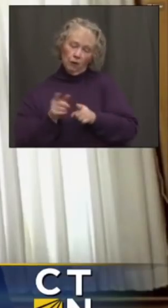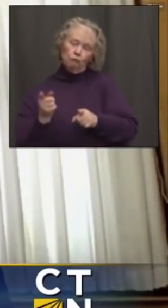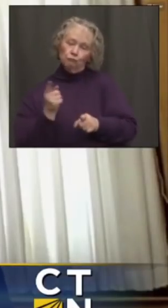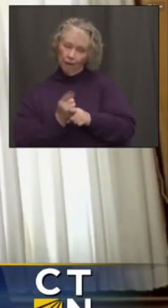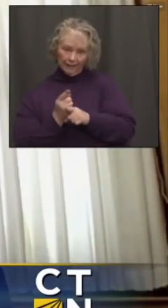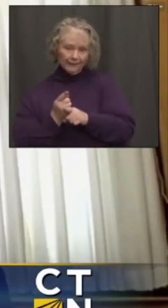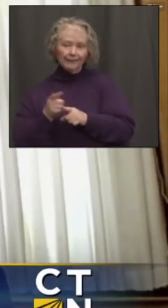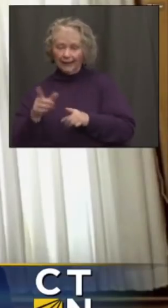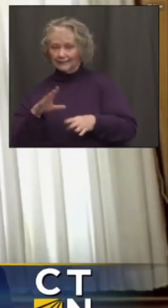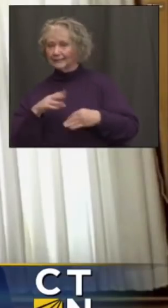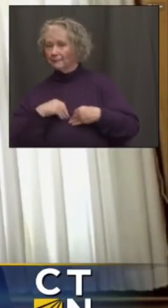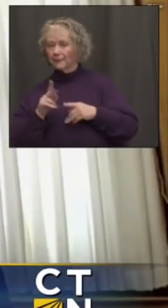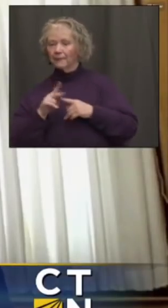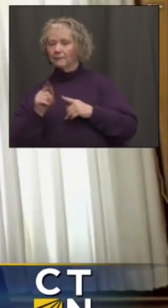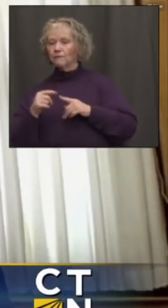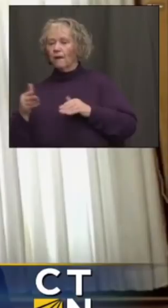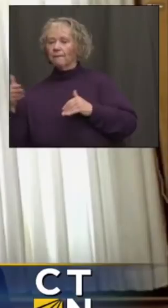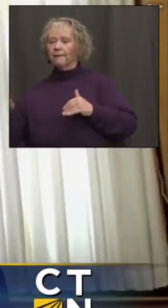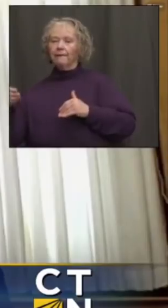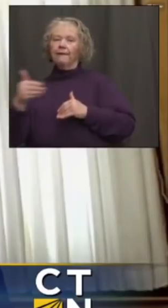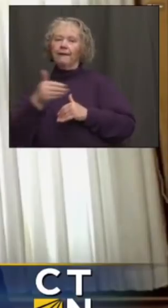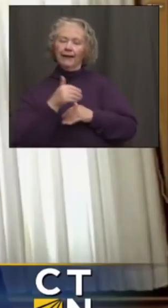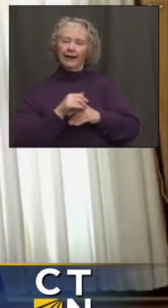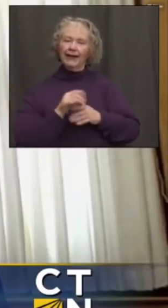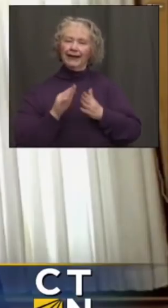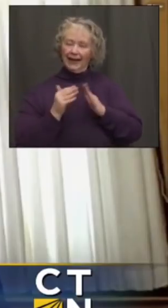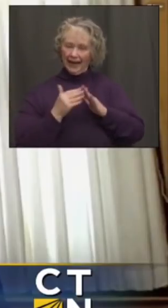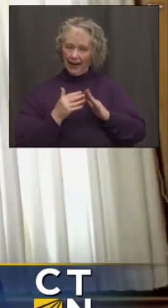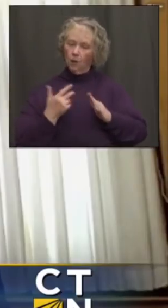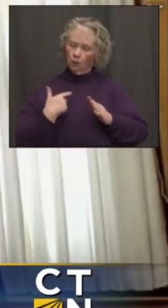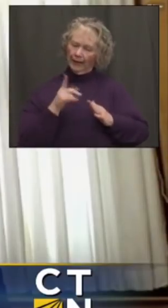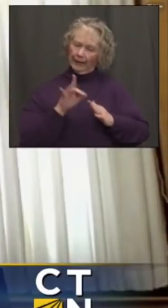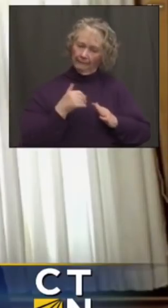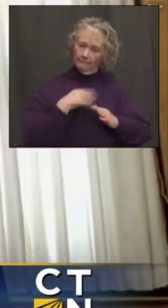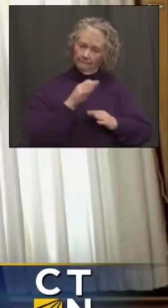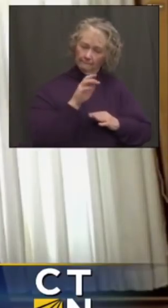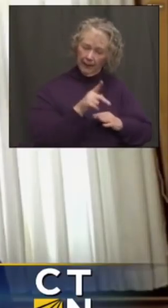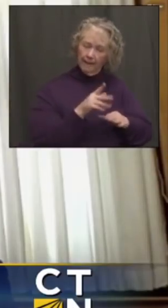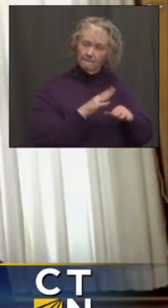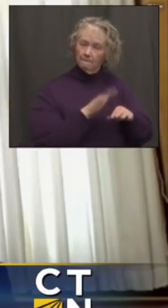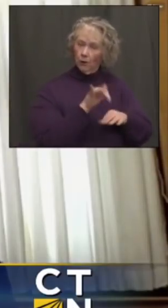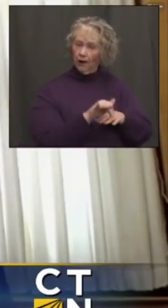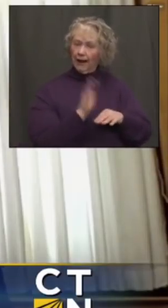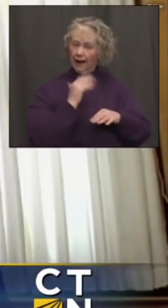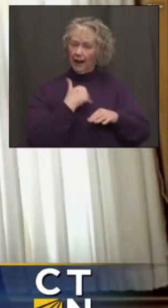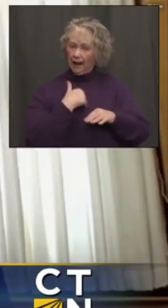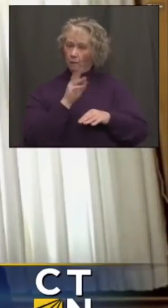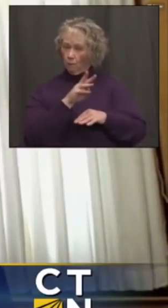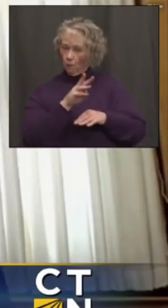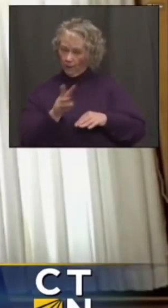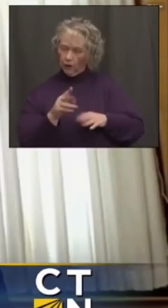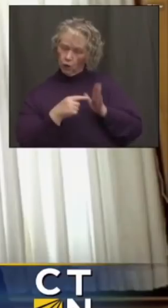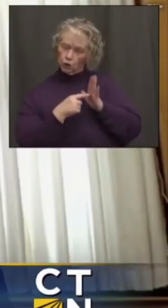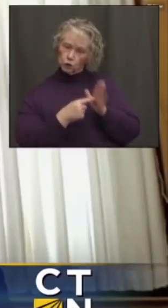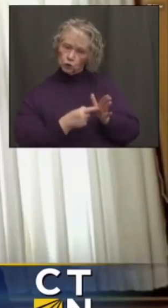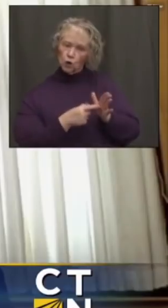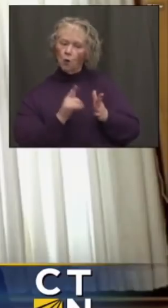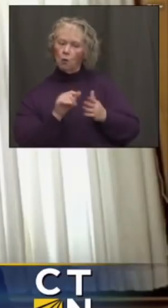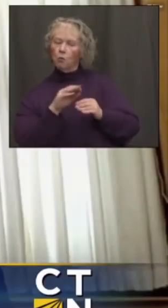that's absolutely right, Paul. We are trying to make it as easy as possible, particularly in our cities, to have vaccine access very close to